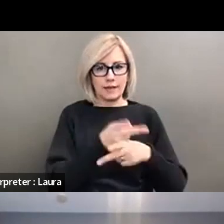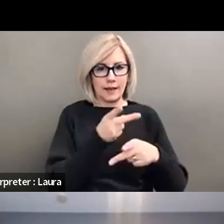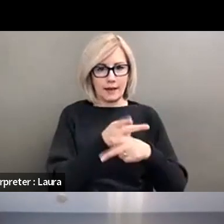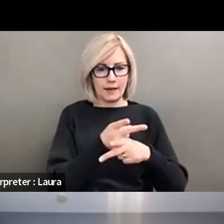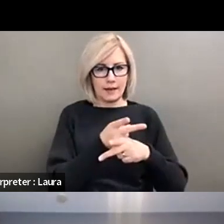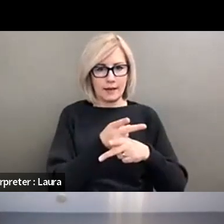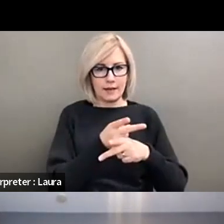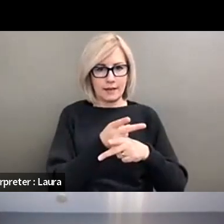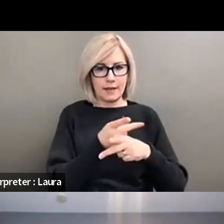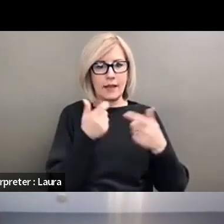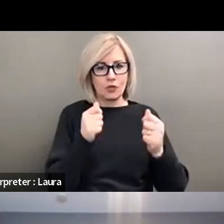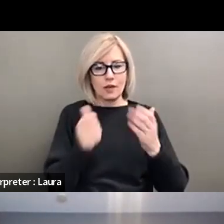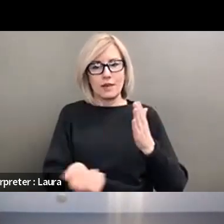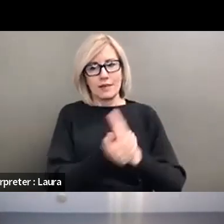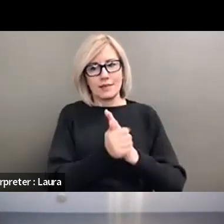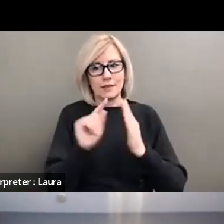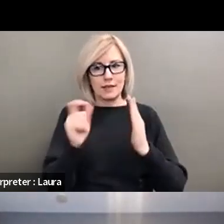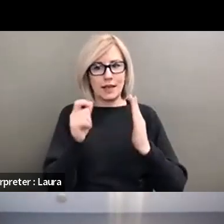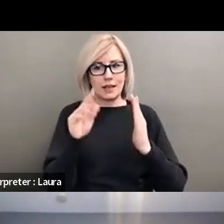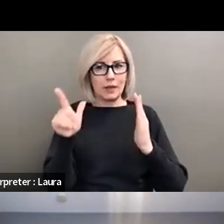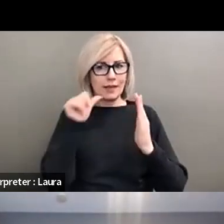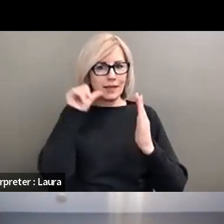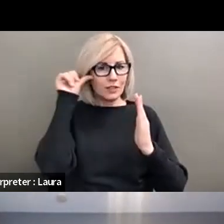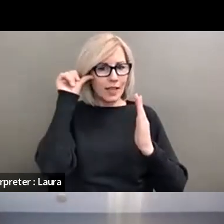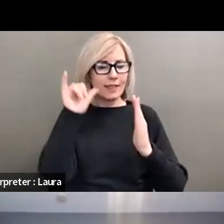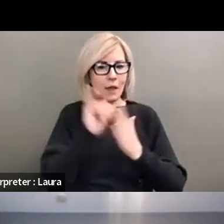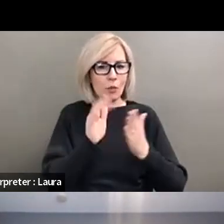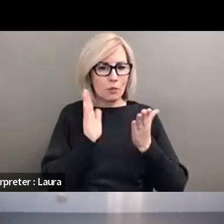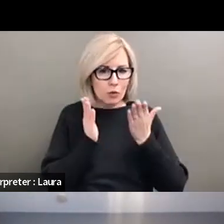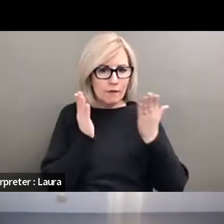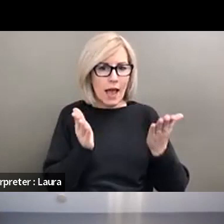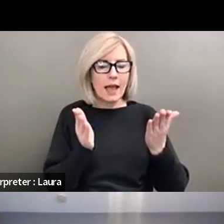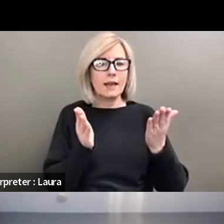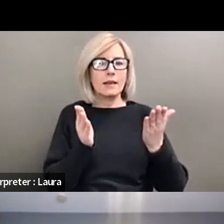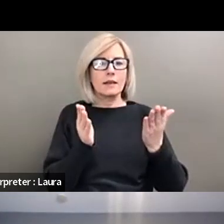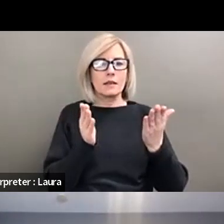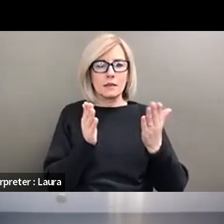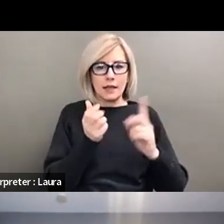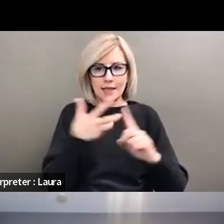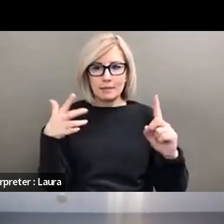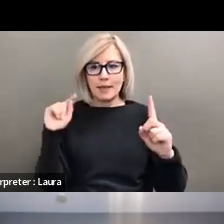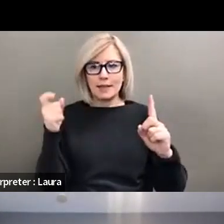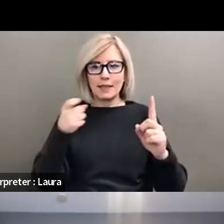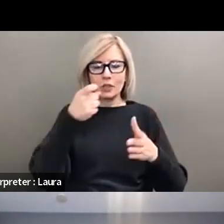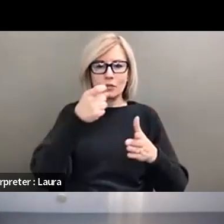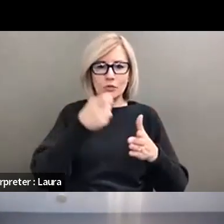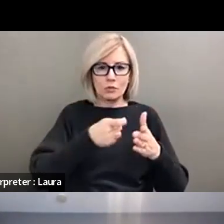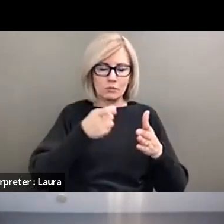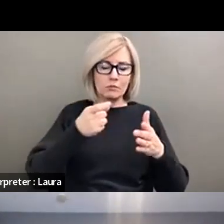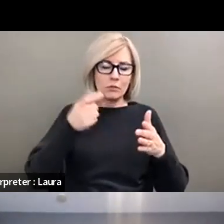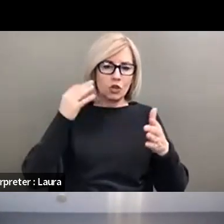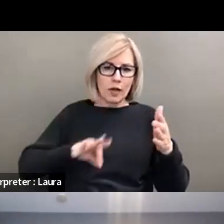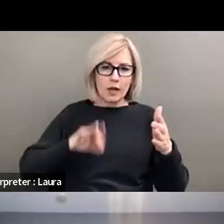to present an amendment to the tax bill yesterday that would provide expanded tax credit for families who have children